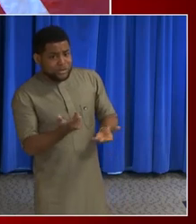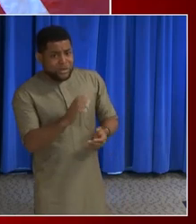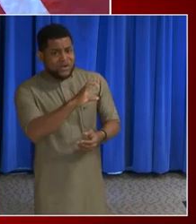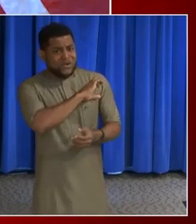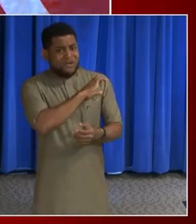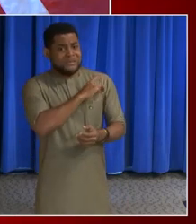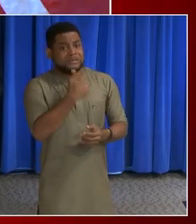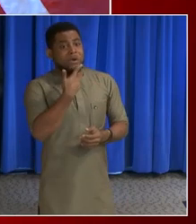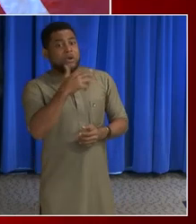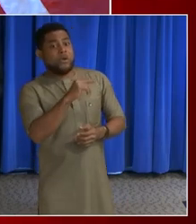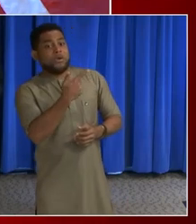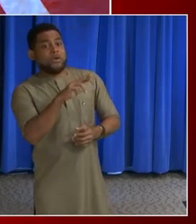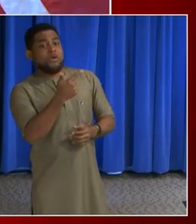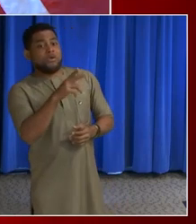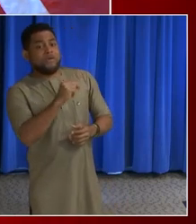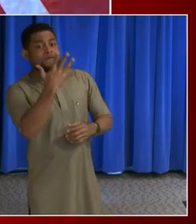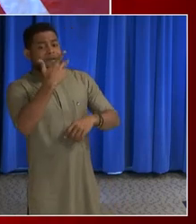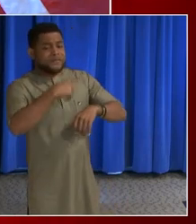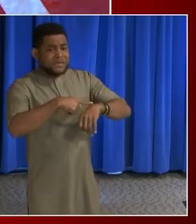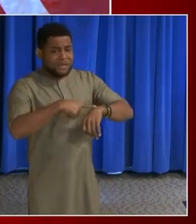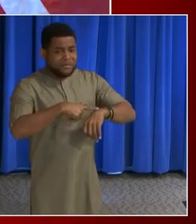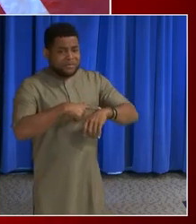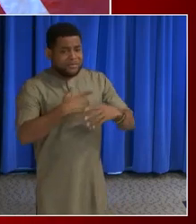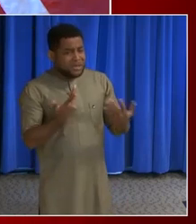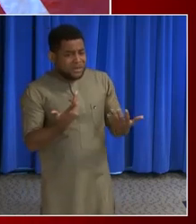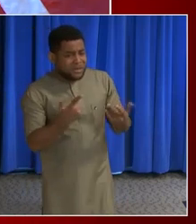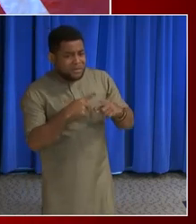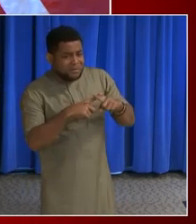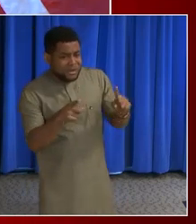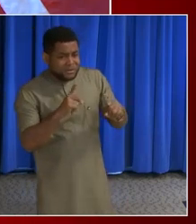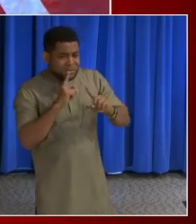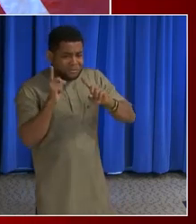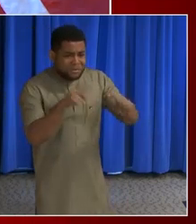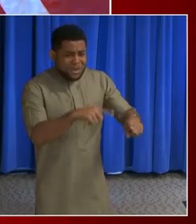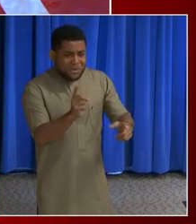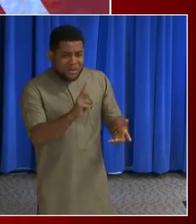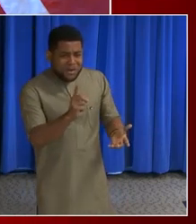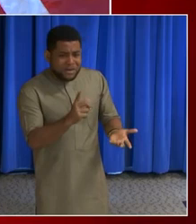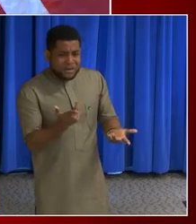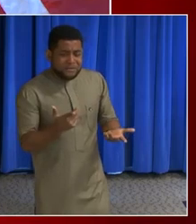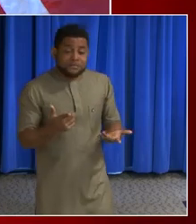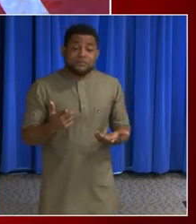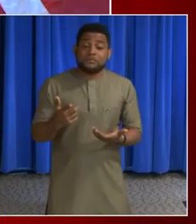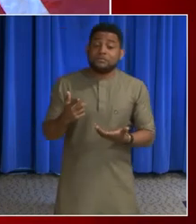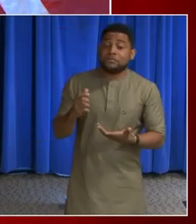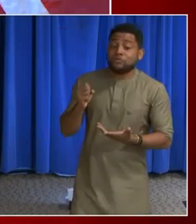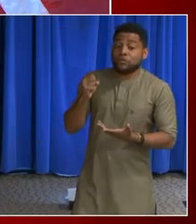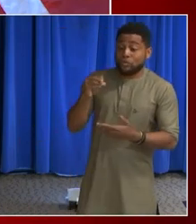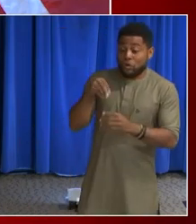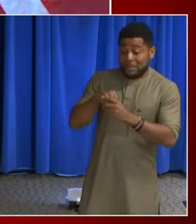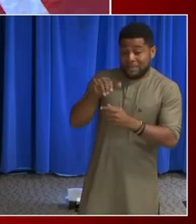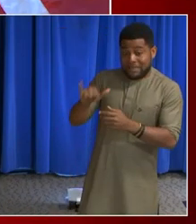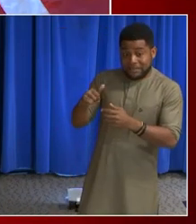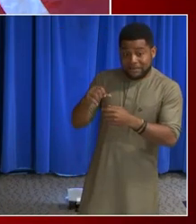gun five times. Yeah. But he just asked before, but. So in an incident where you have,